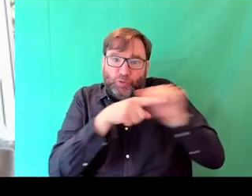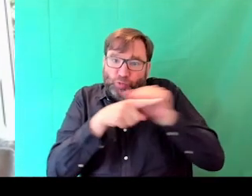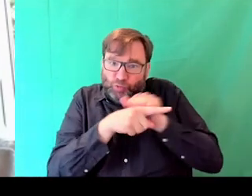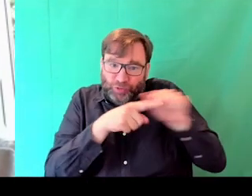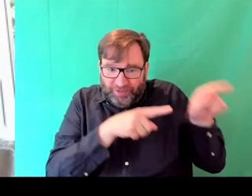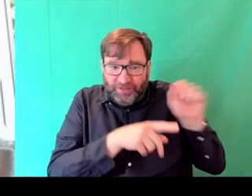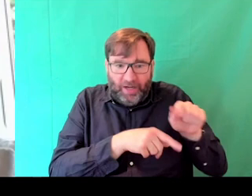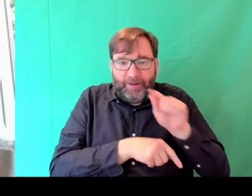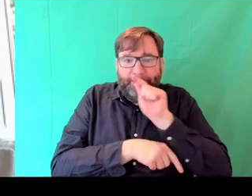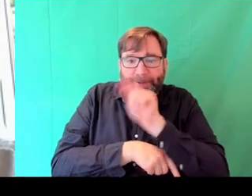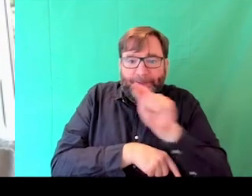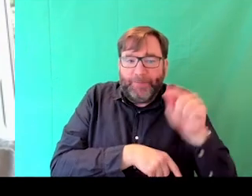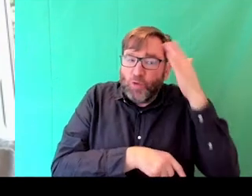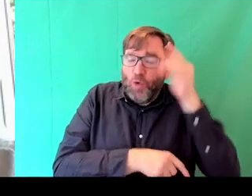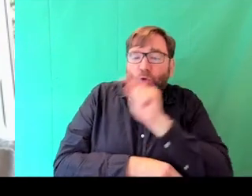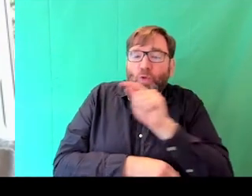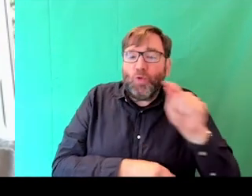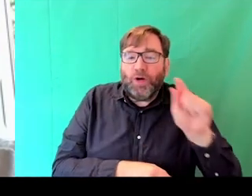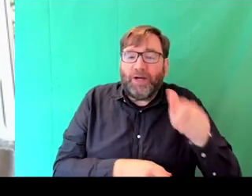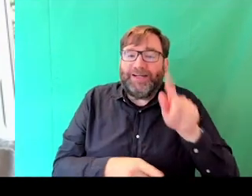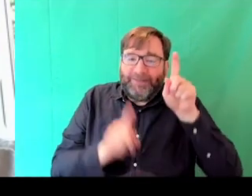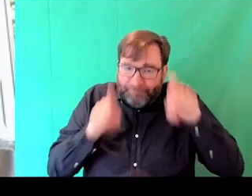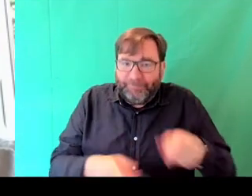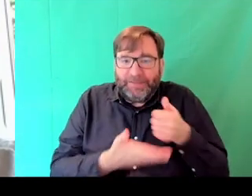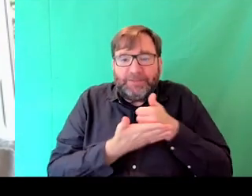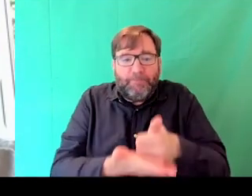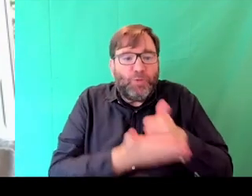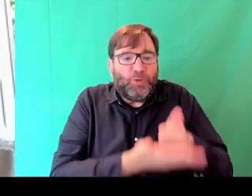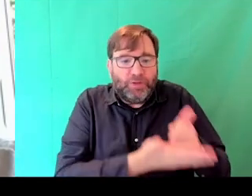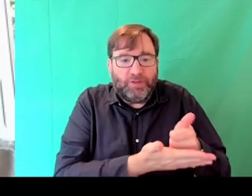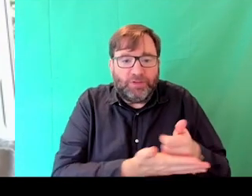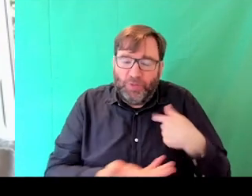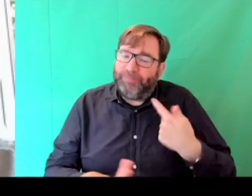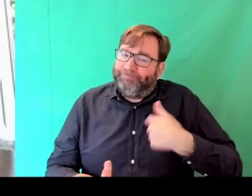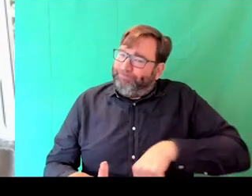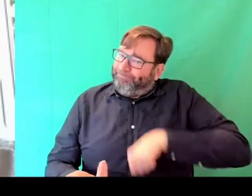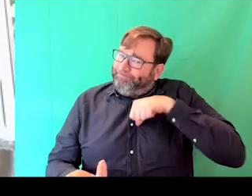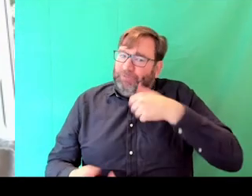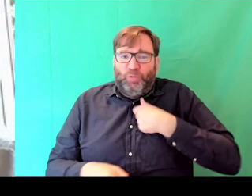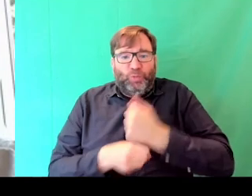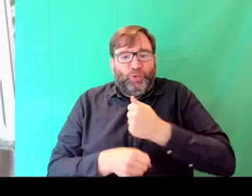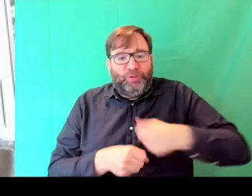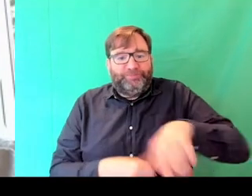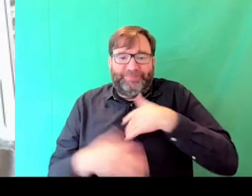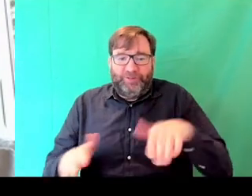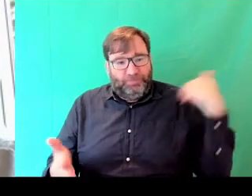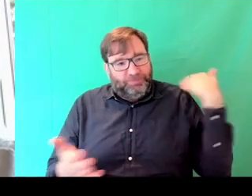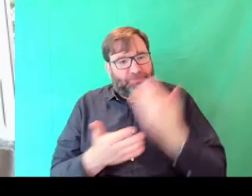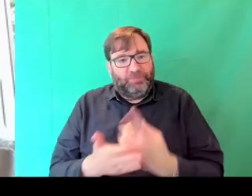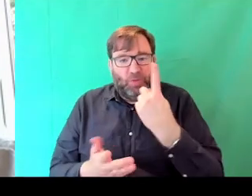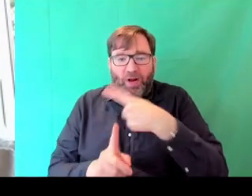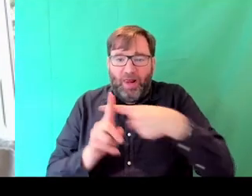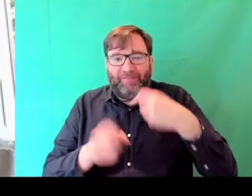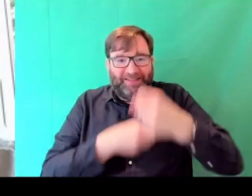Awesome. Thank you for that, Danny. And Tucker, go ahead. I don't know if I can follow those two. I think